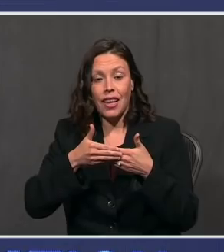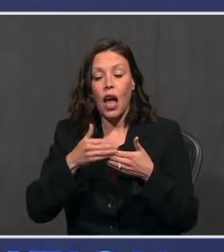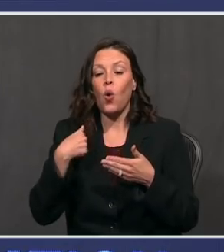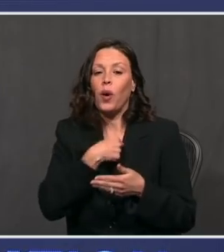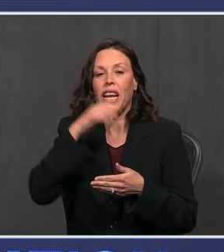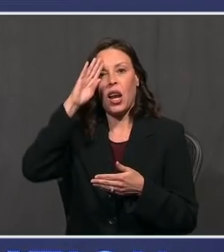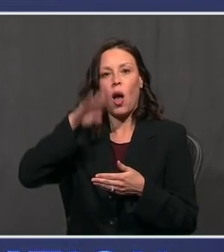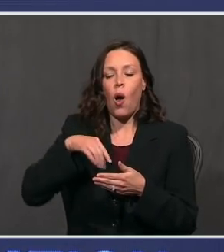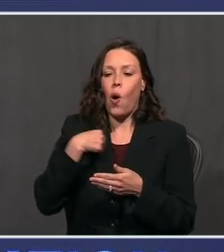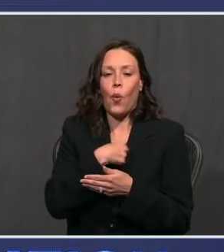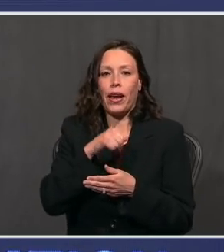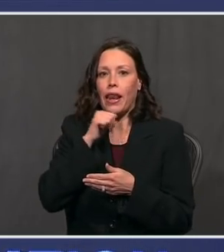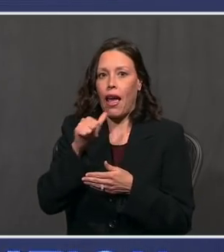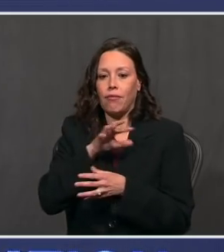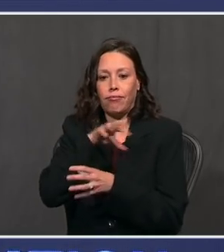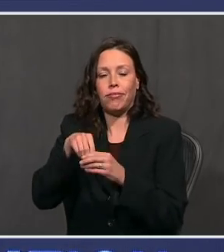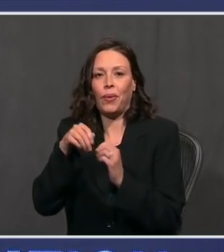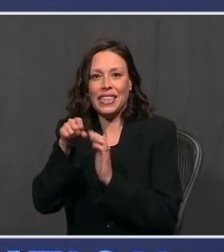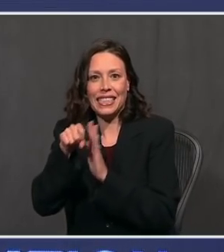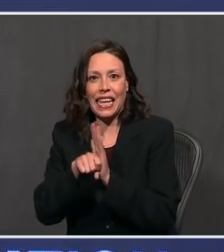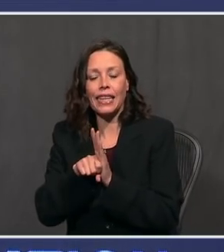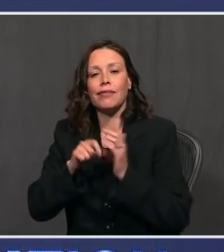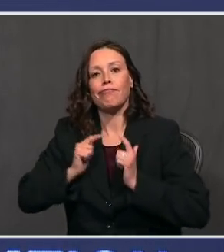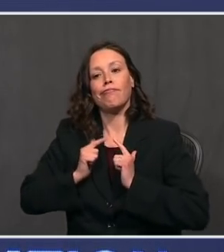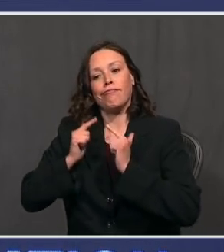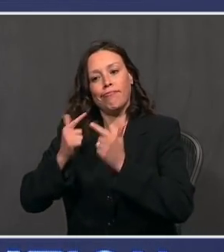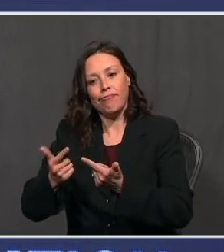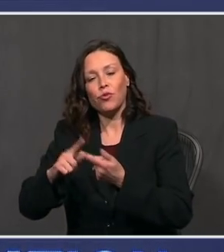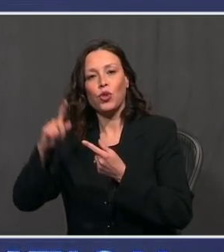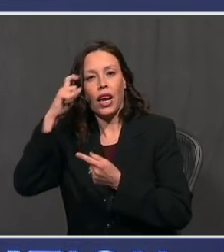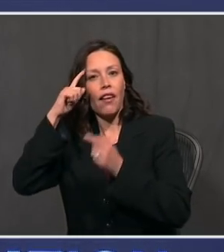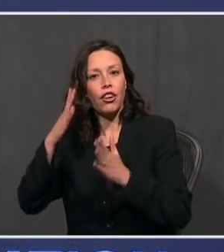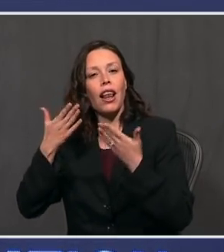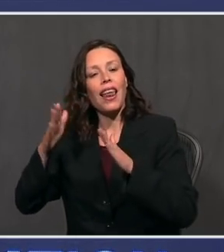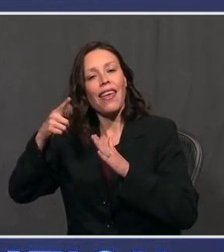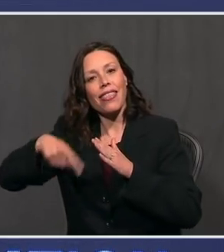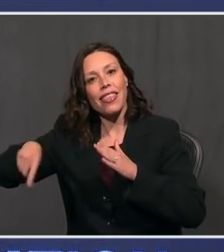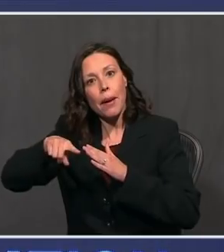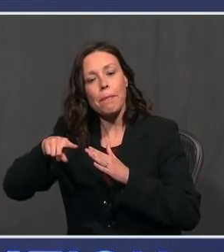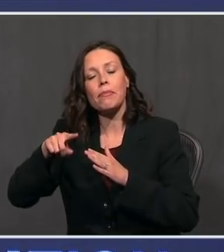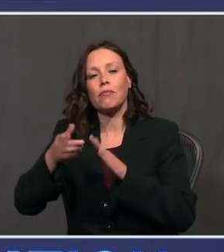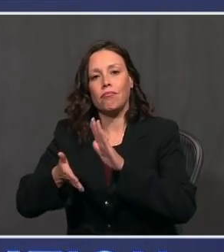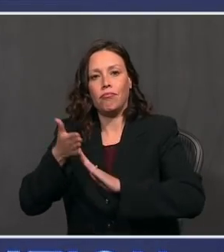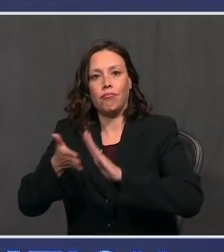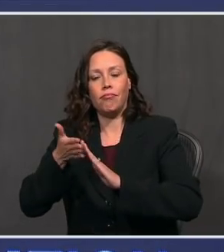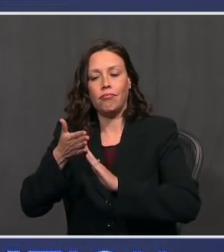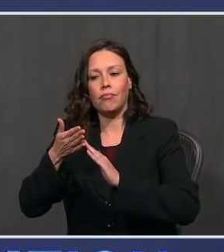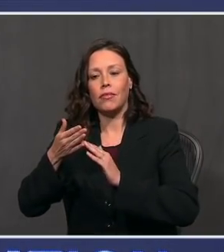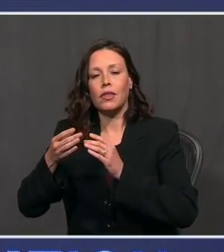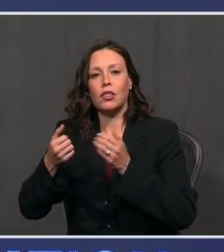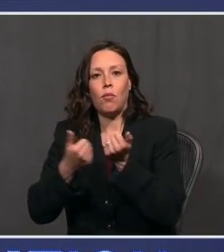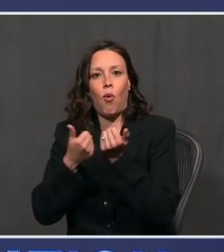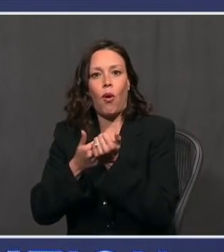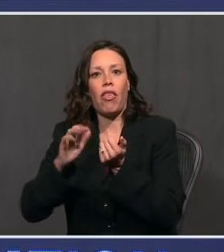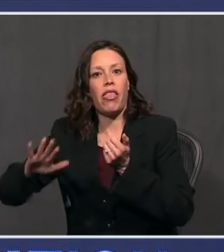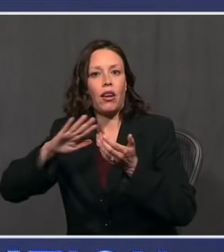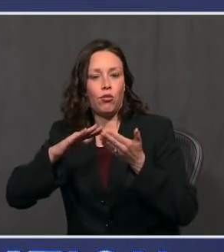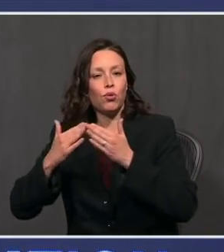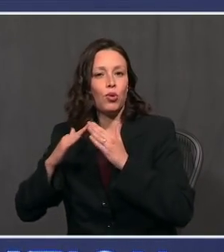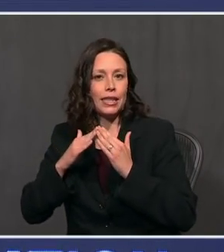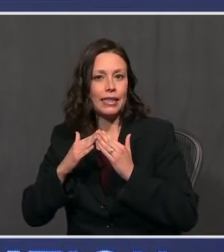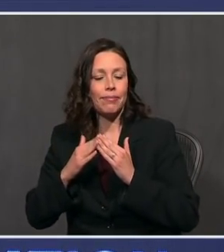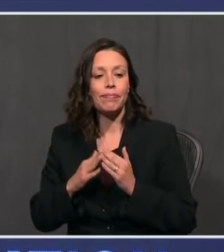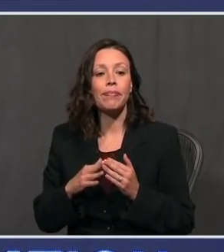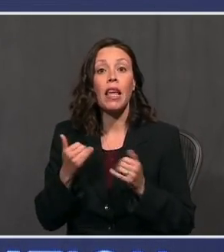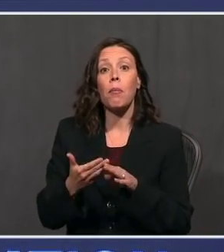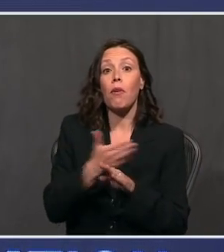grasp ends and where we have to hand things off to our governors, our mayors, and our county commissioners. As we said,